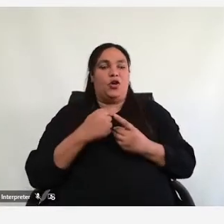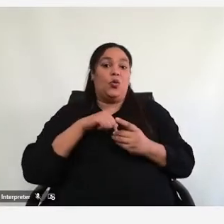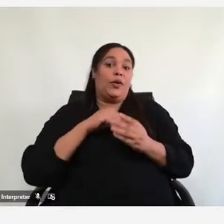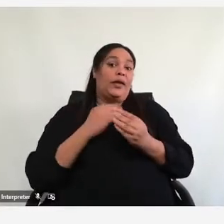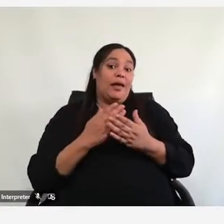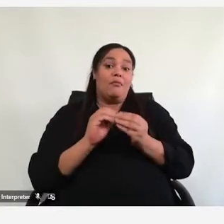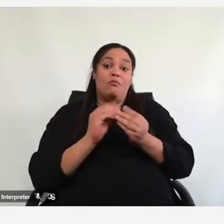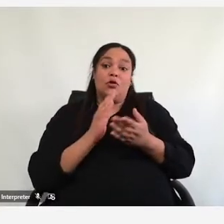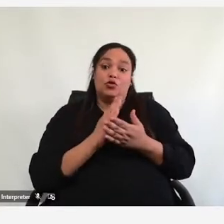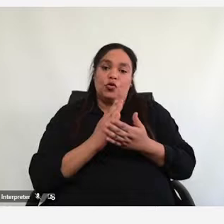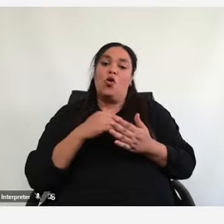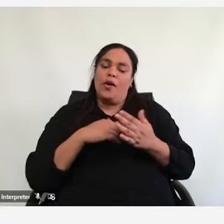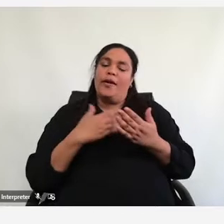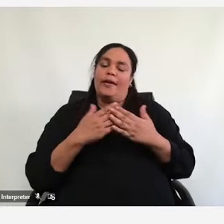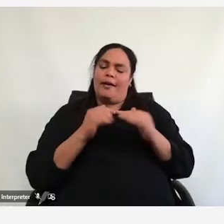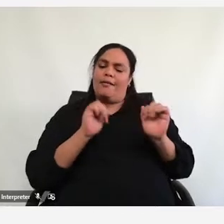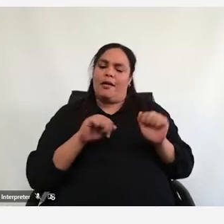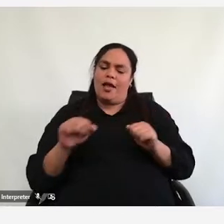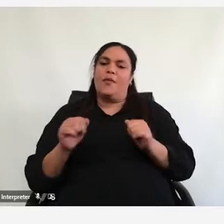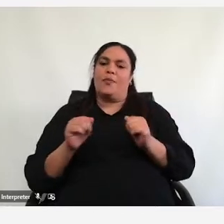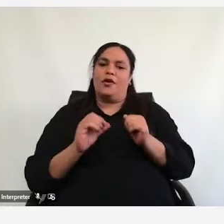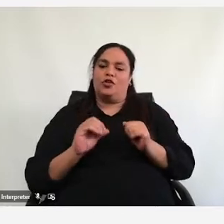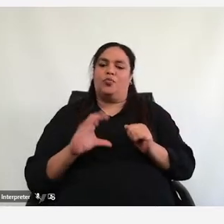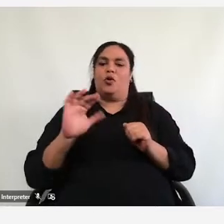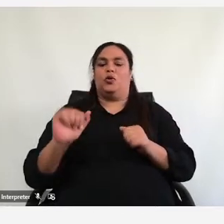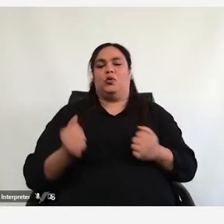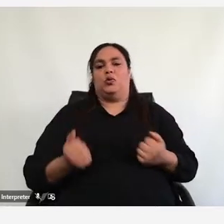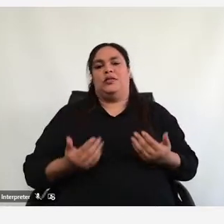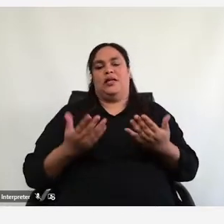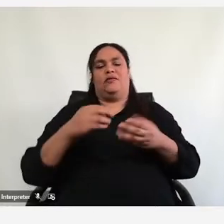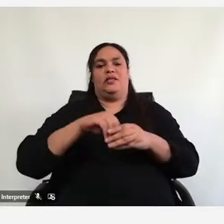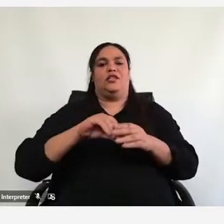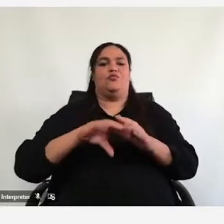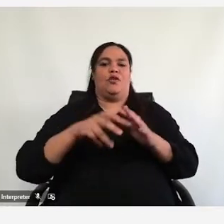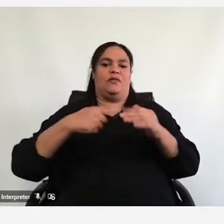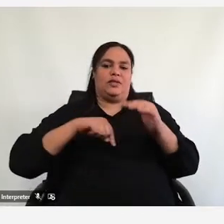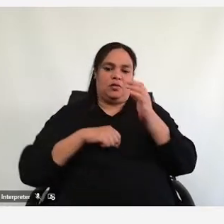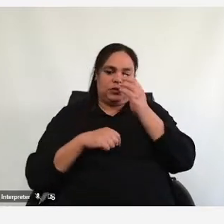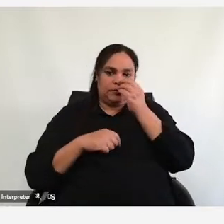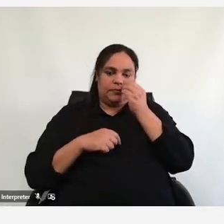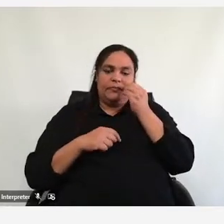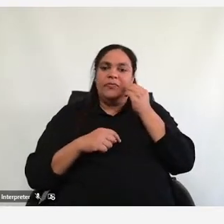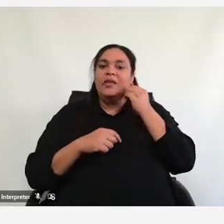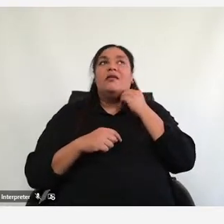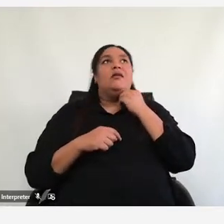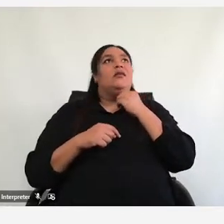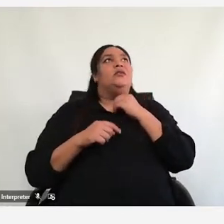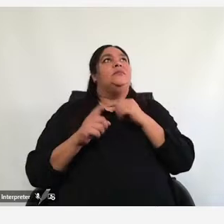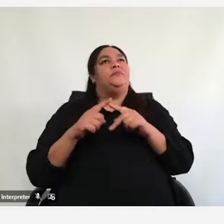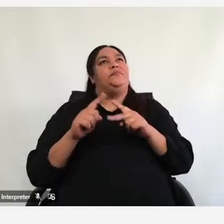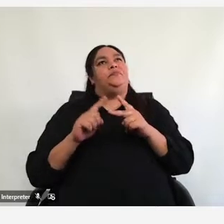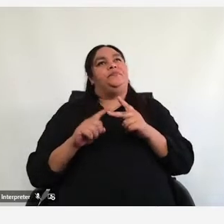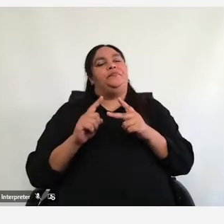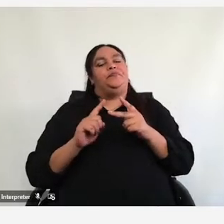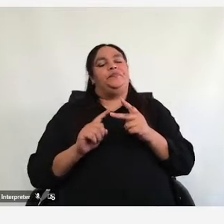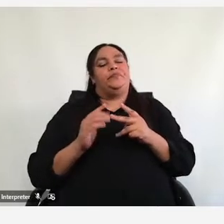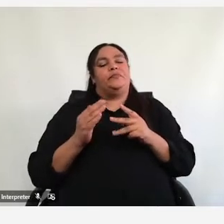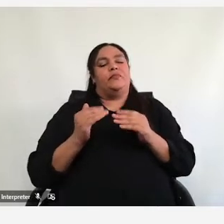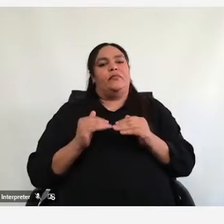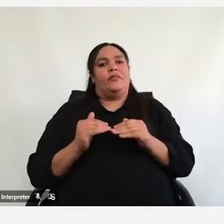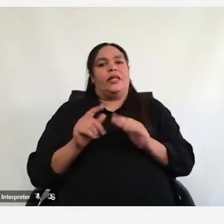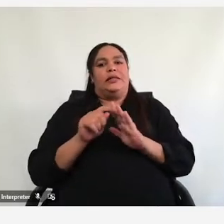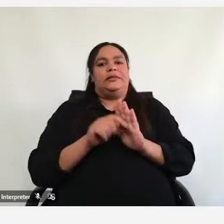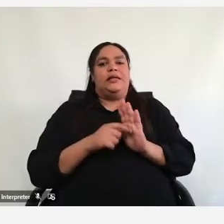sure that we are able to bolster services in our province. In terms of